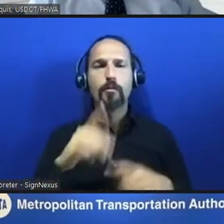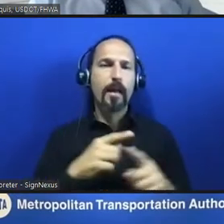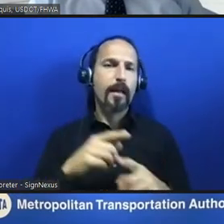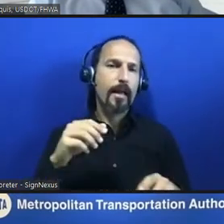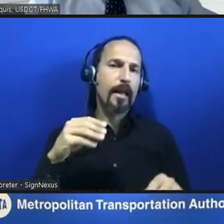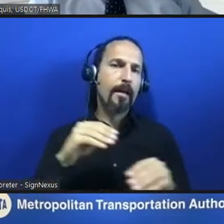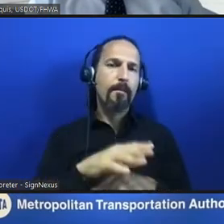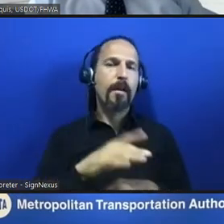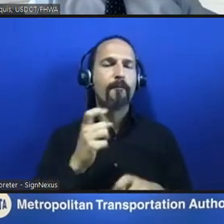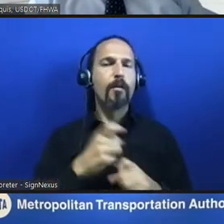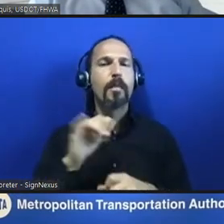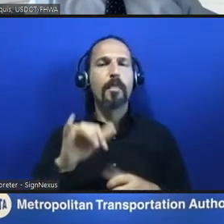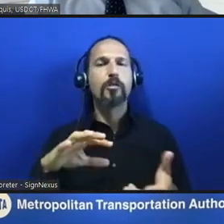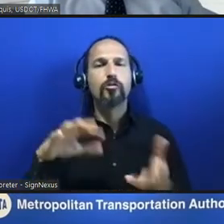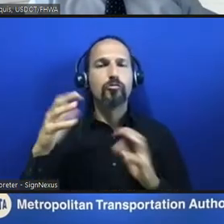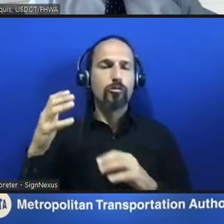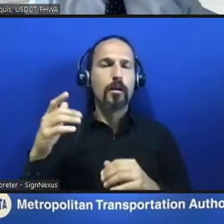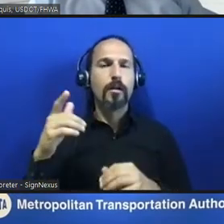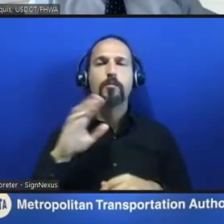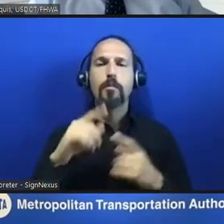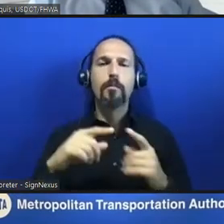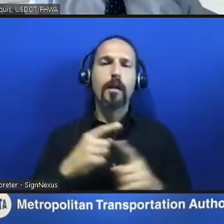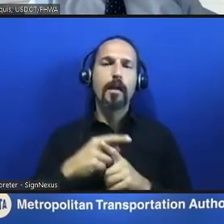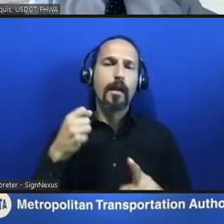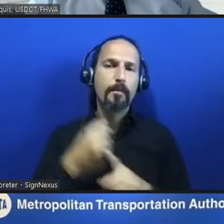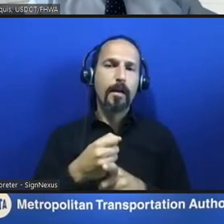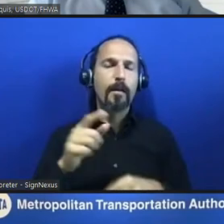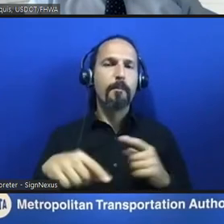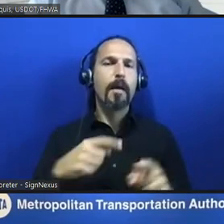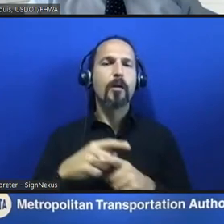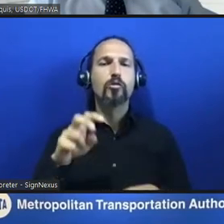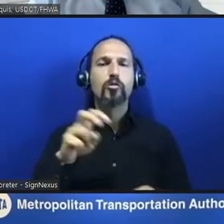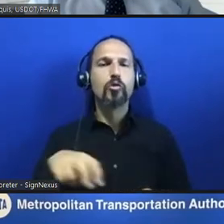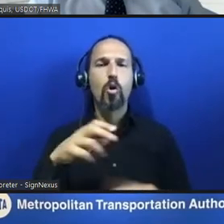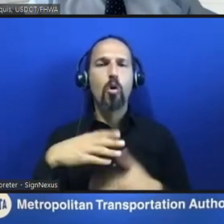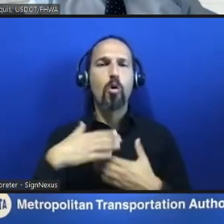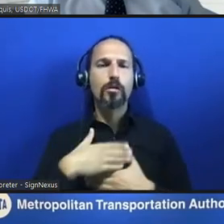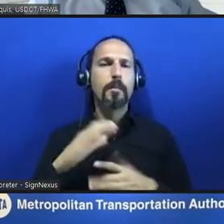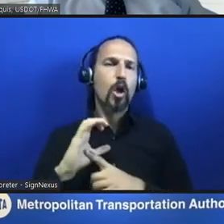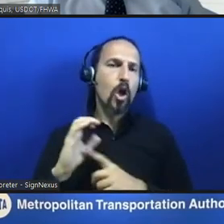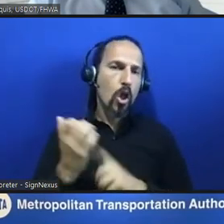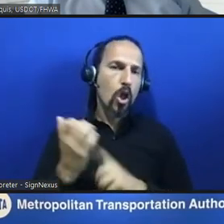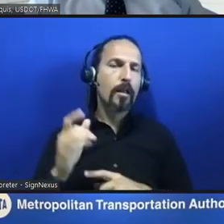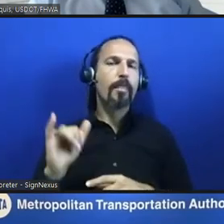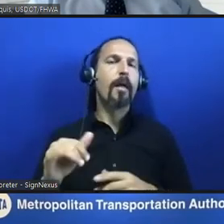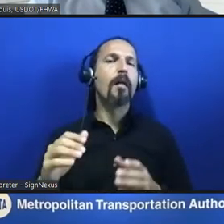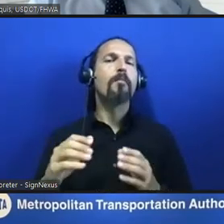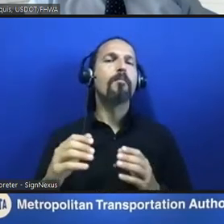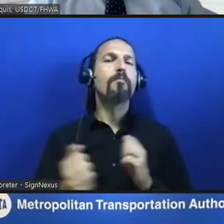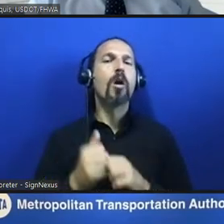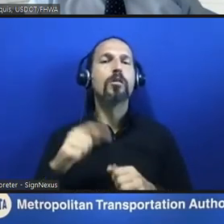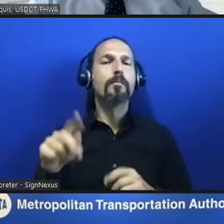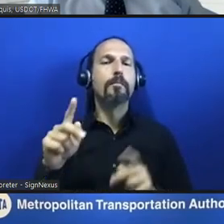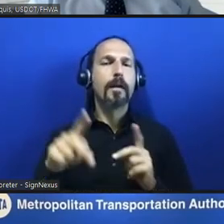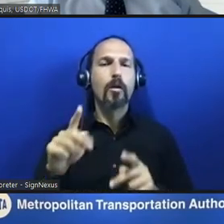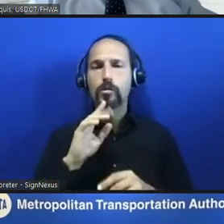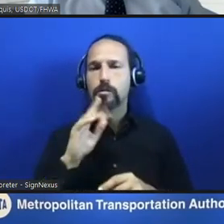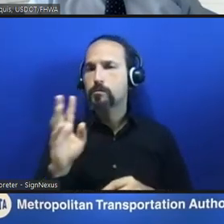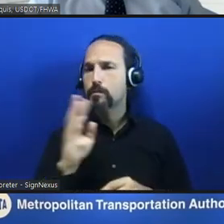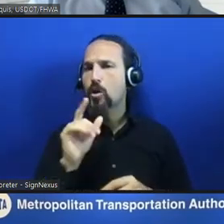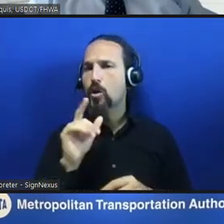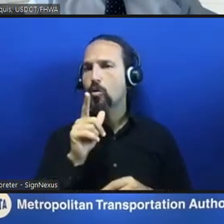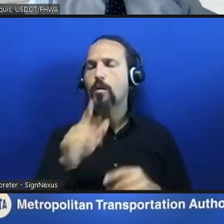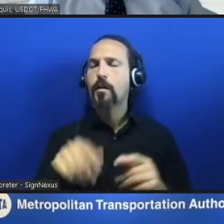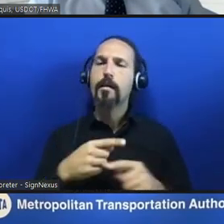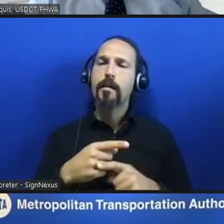those disruptions you have not addressed the impact on tourism entertainment culture the overwhelming number of people who have spoken are against